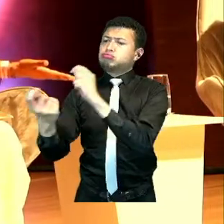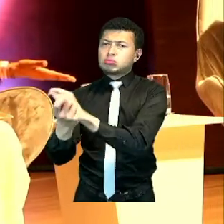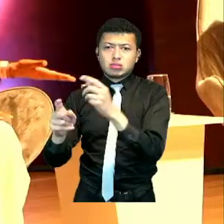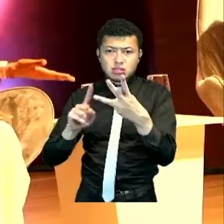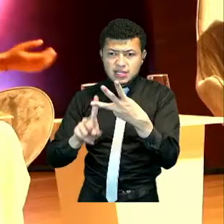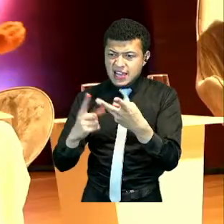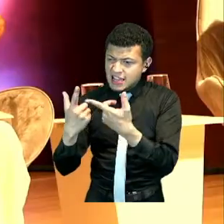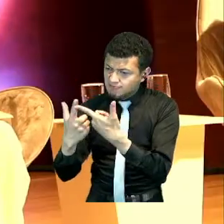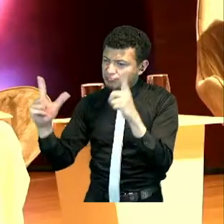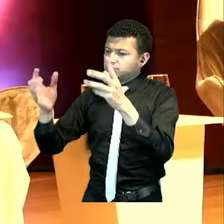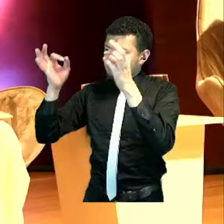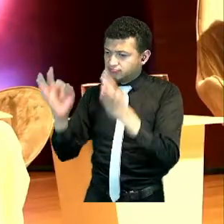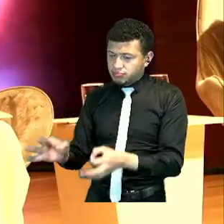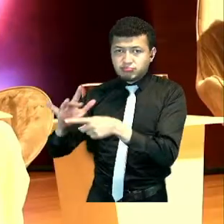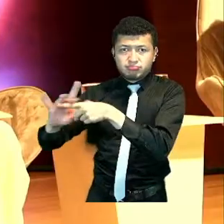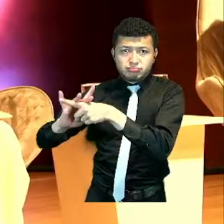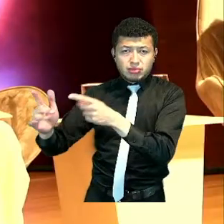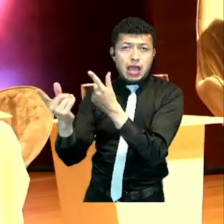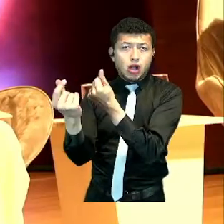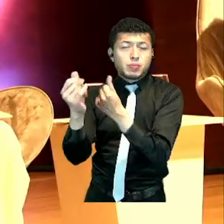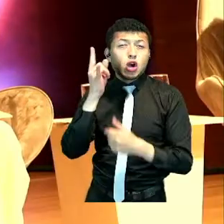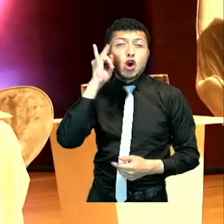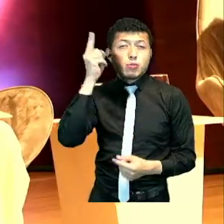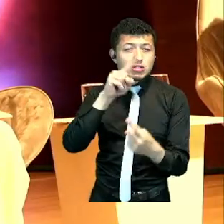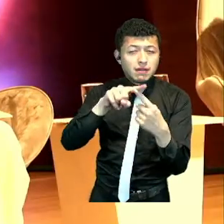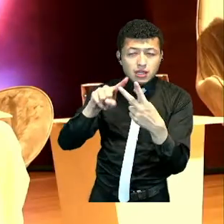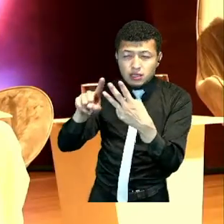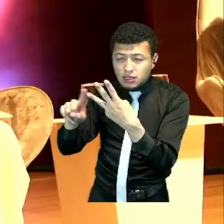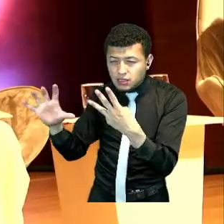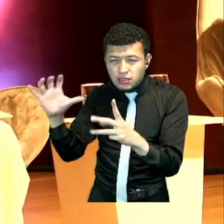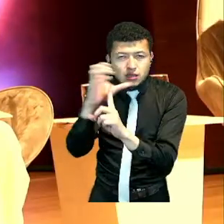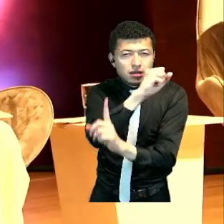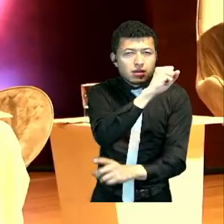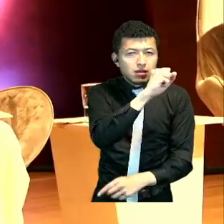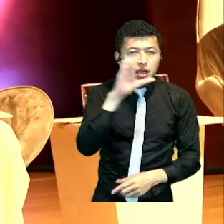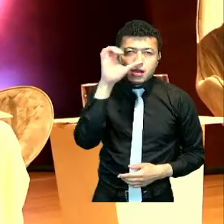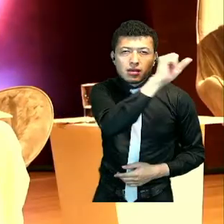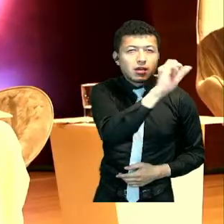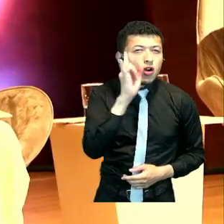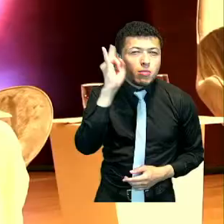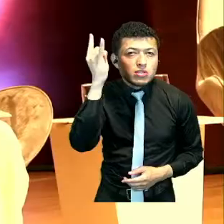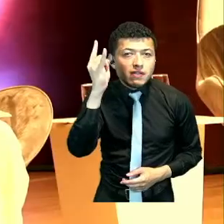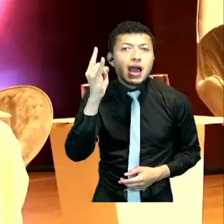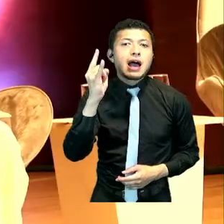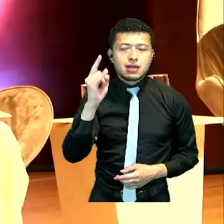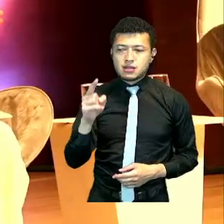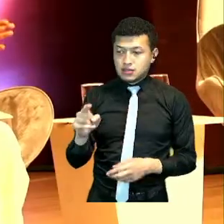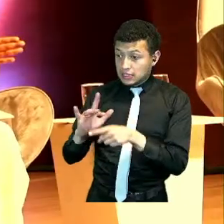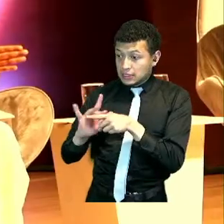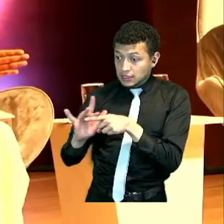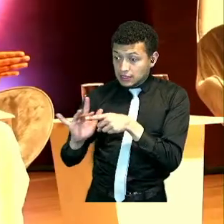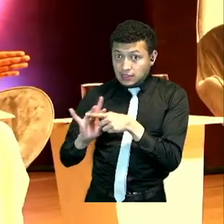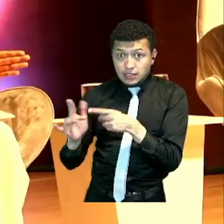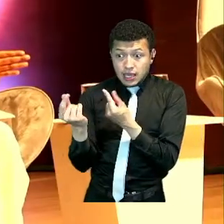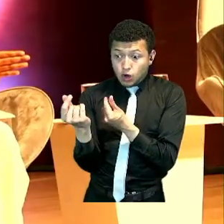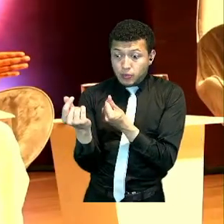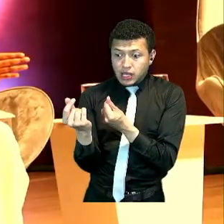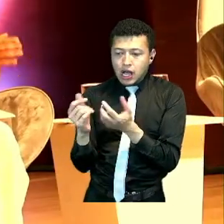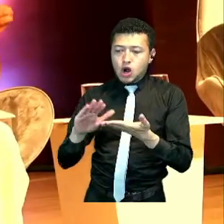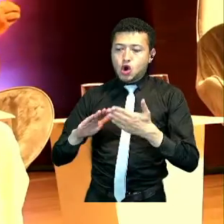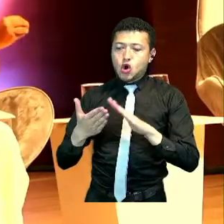transition one, and when it's a liberation one, or a true independence one. When